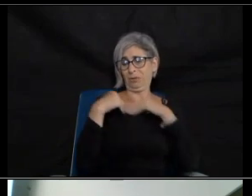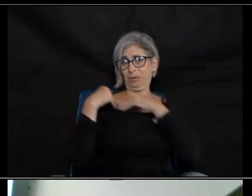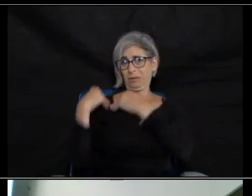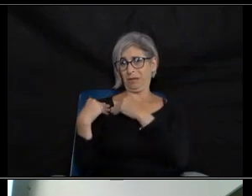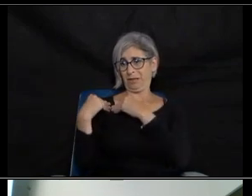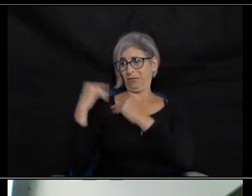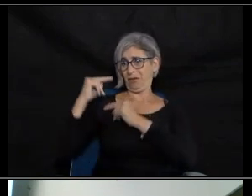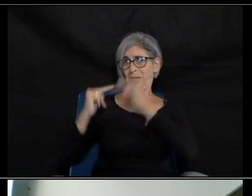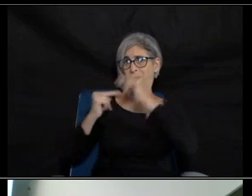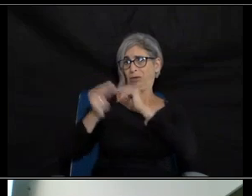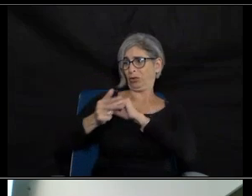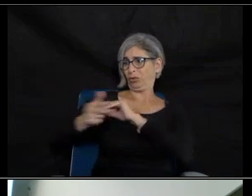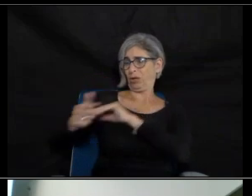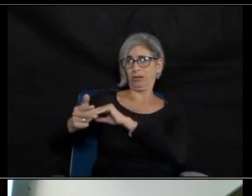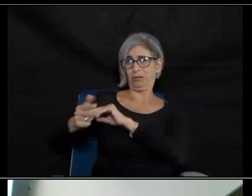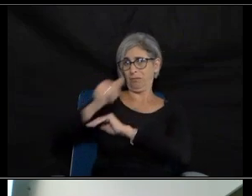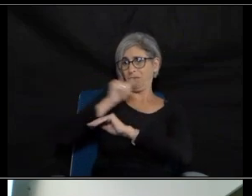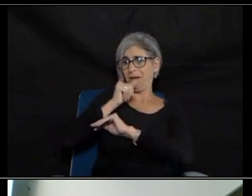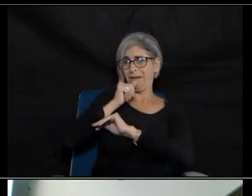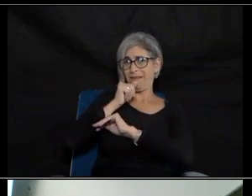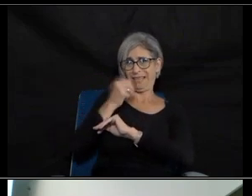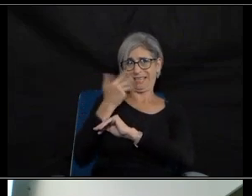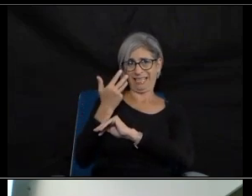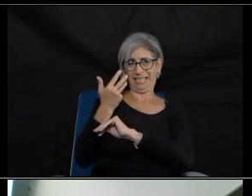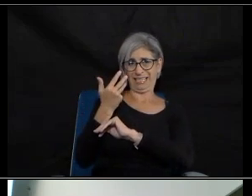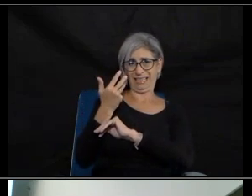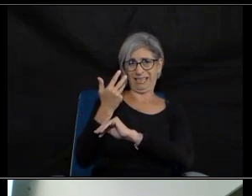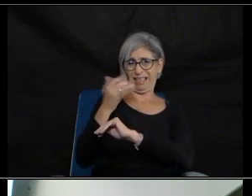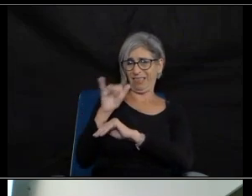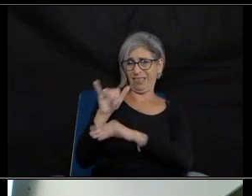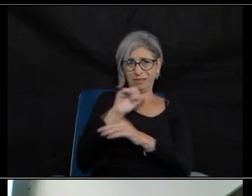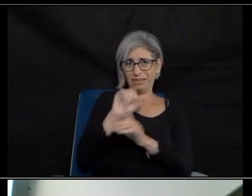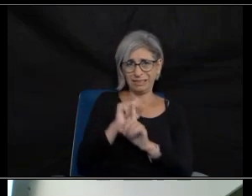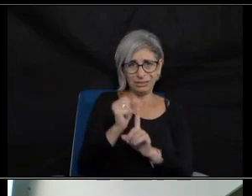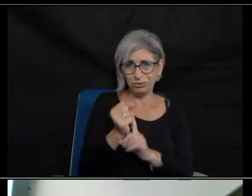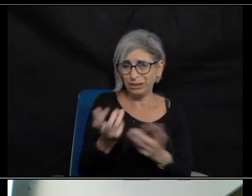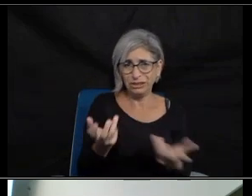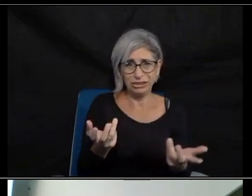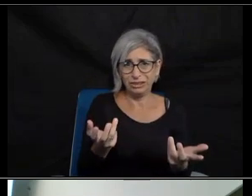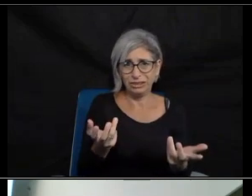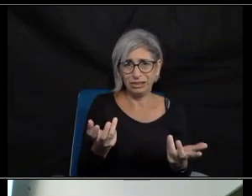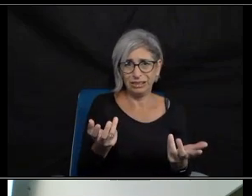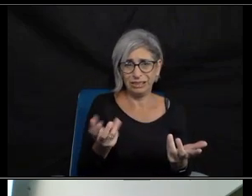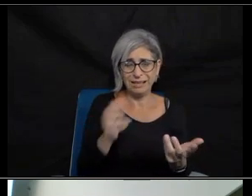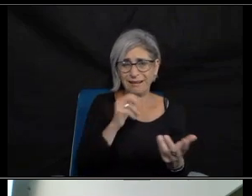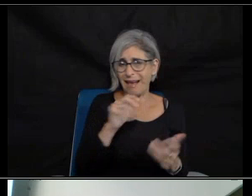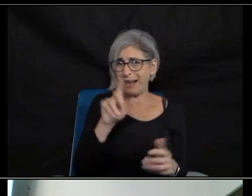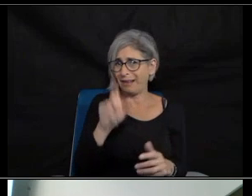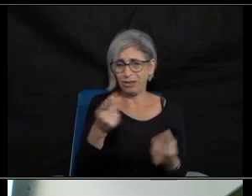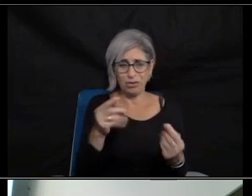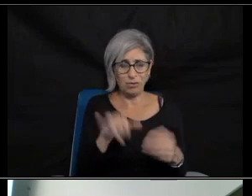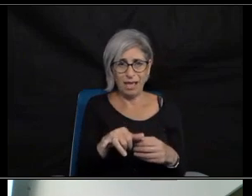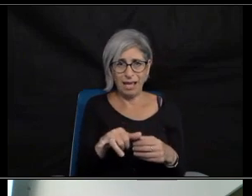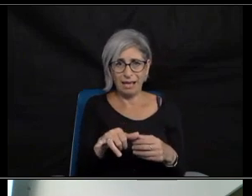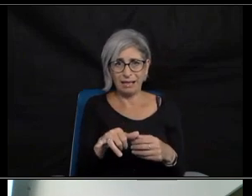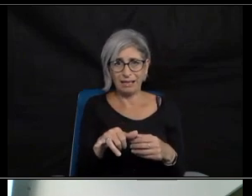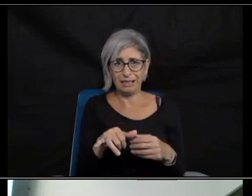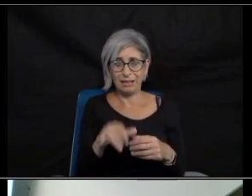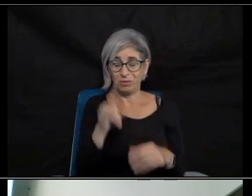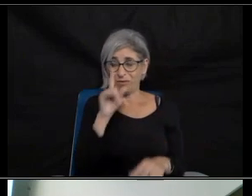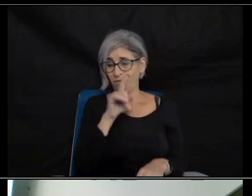building these garages in the private sector, when that wasn't the situation. That never needed to be done, and it was done under